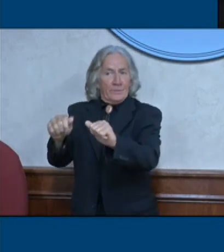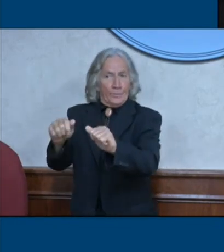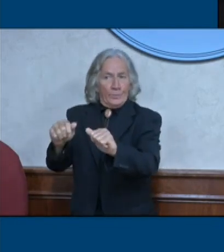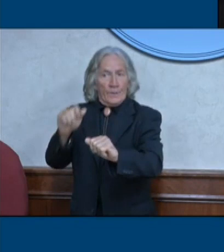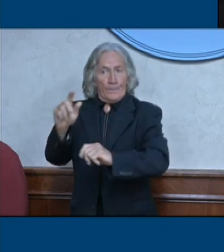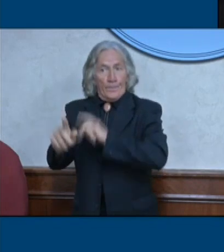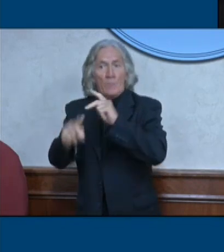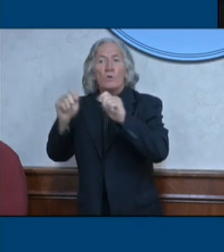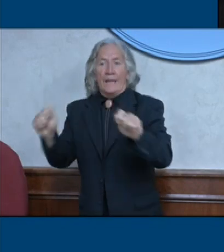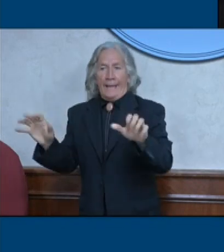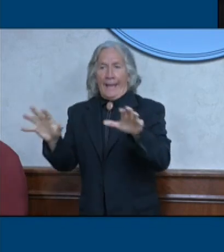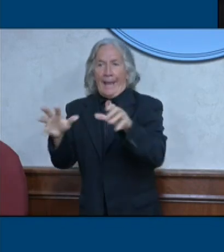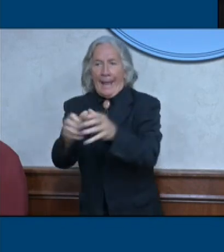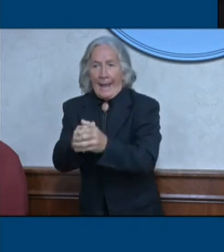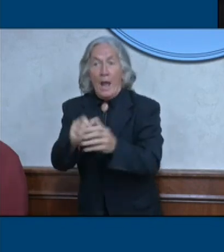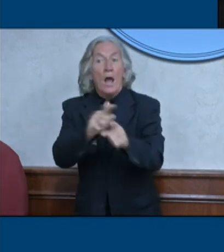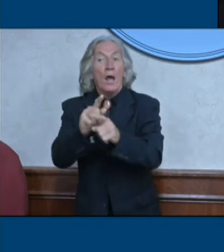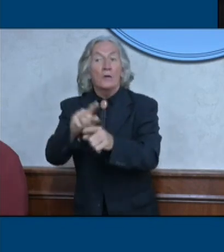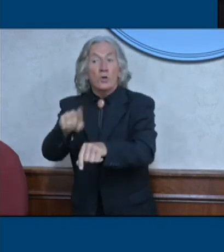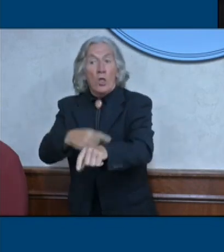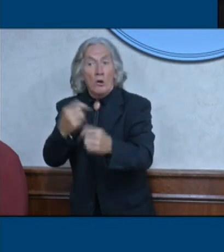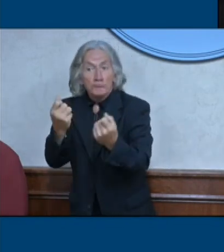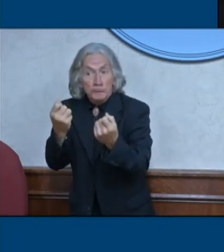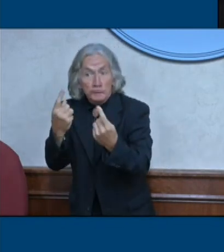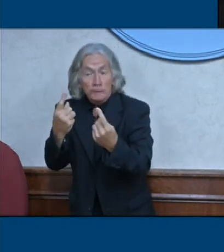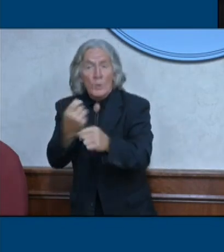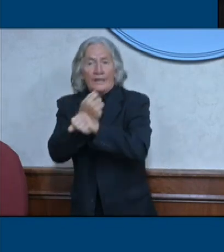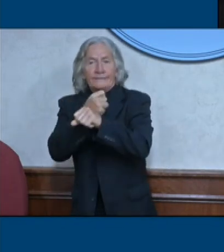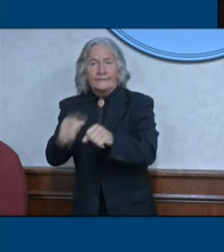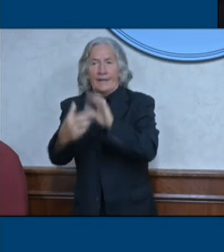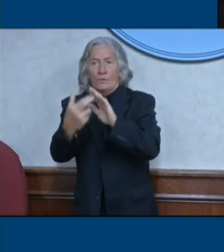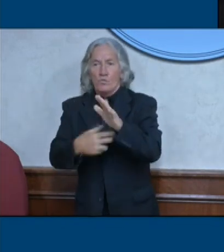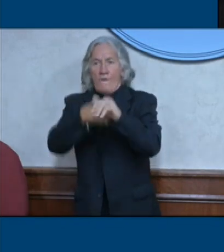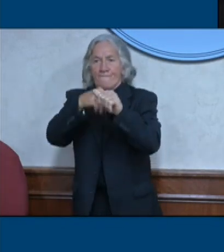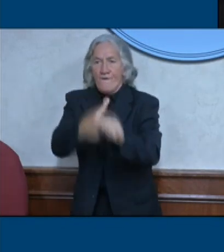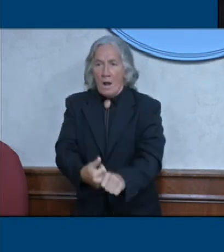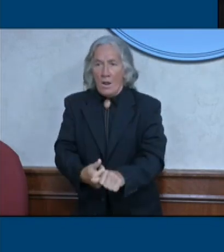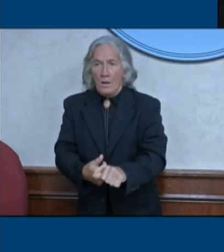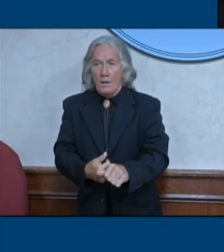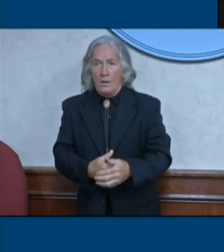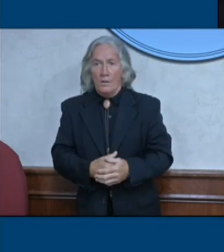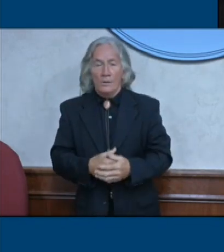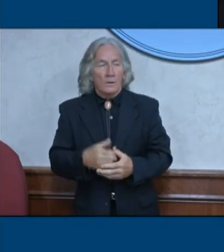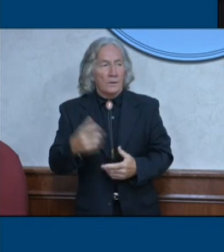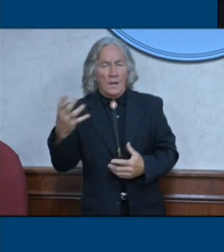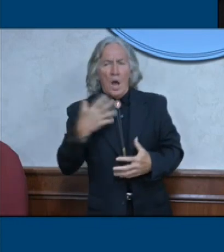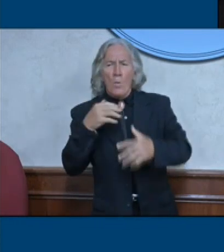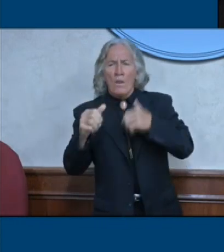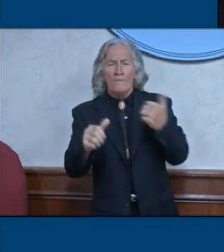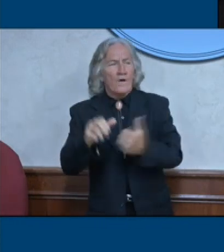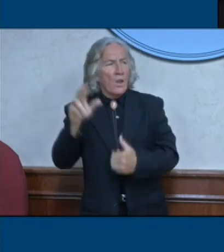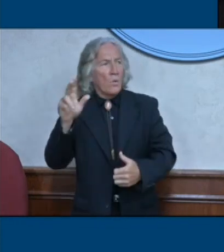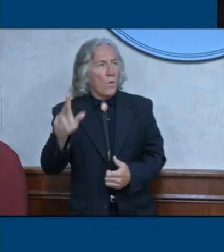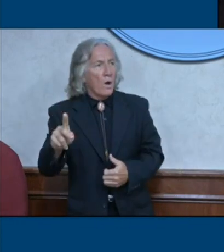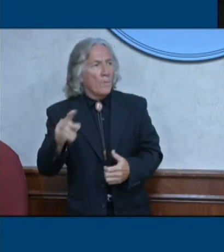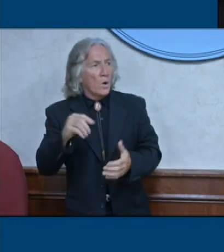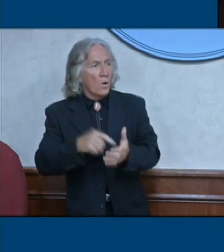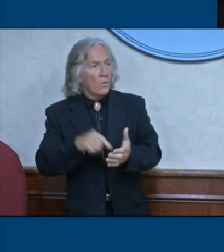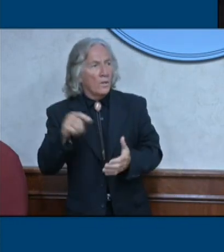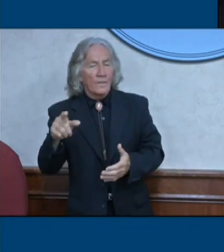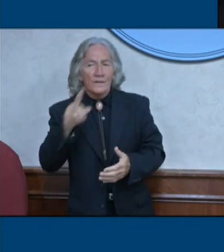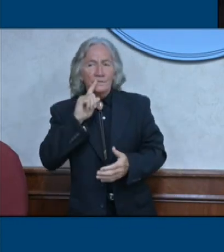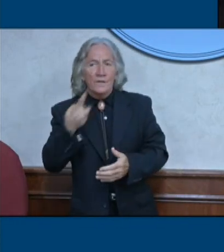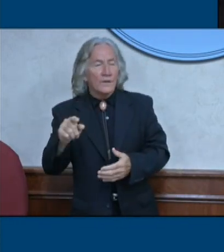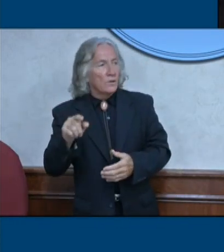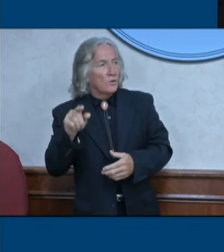ability to have people gather as long as safe protocols are used. And following up on this